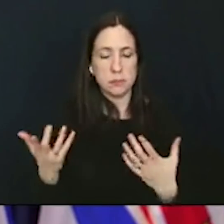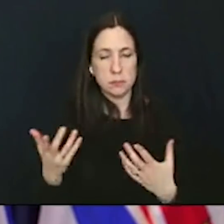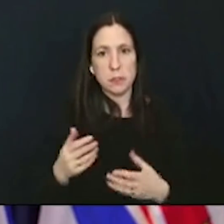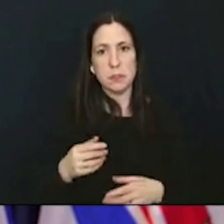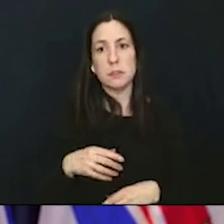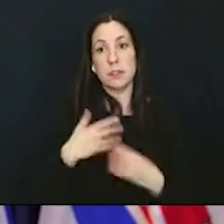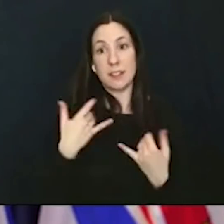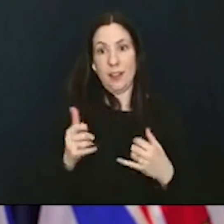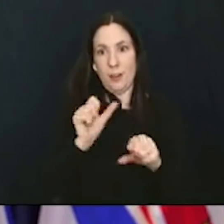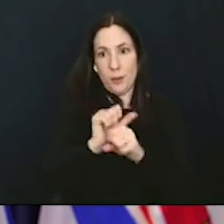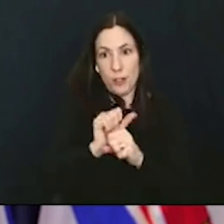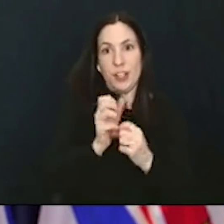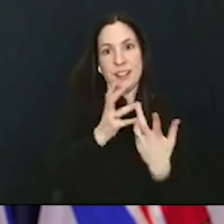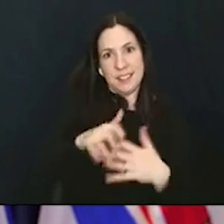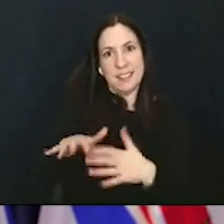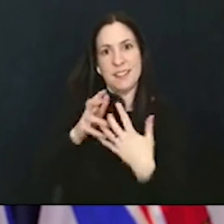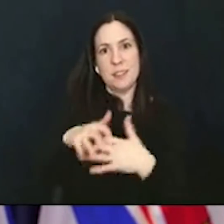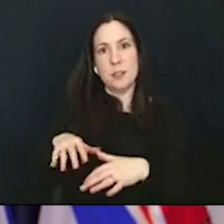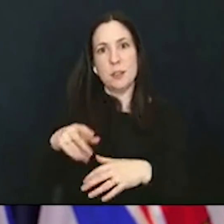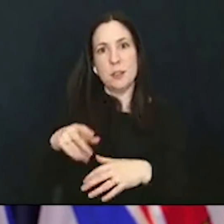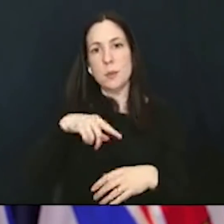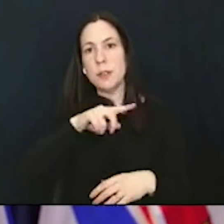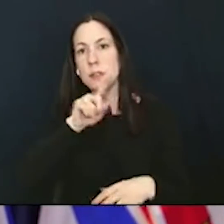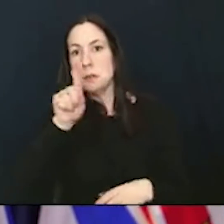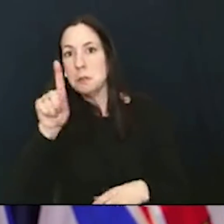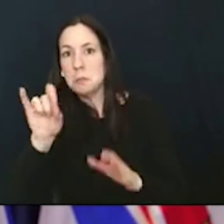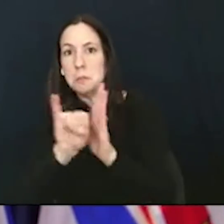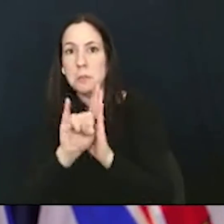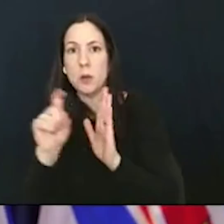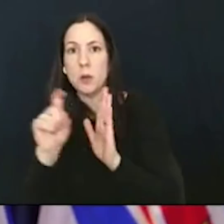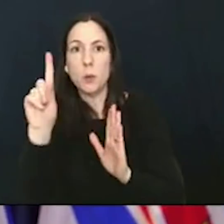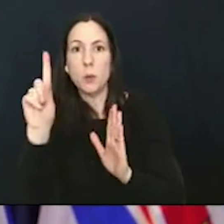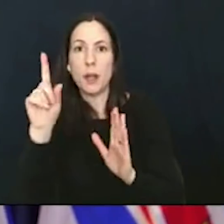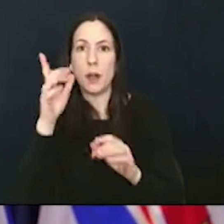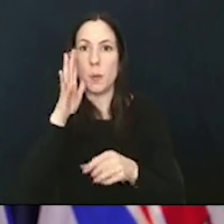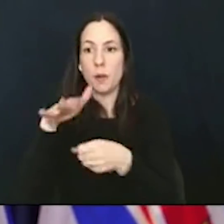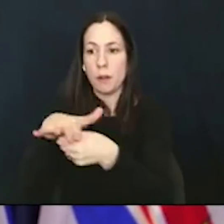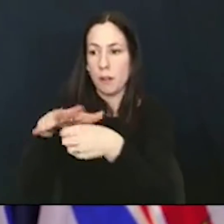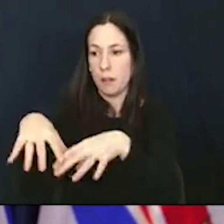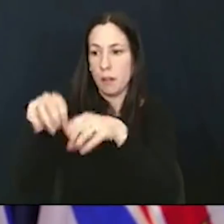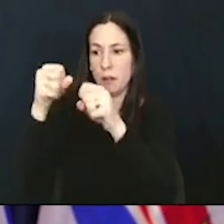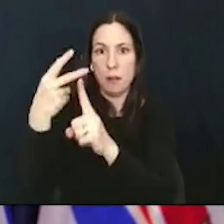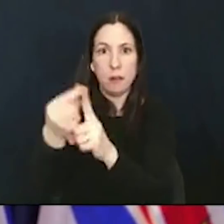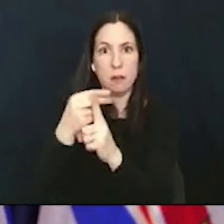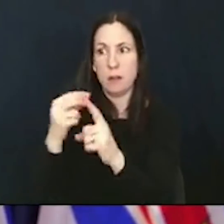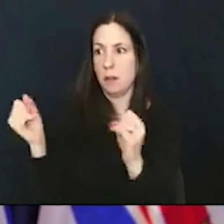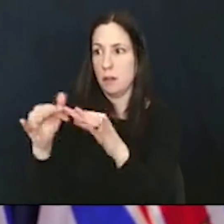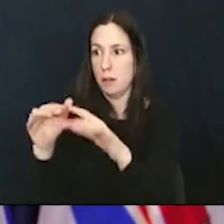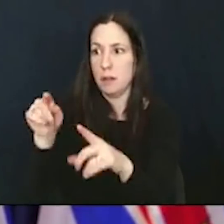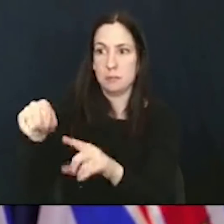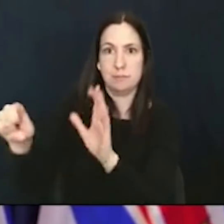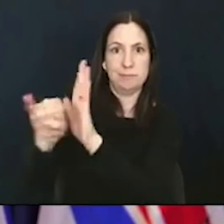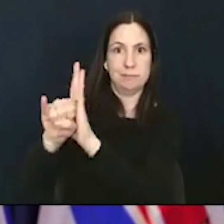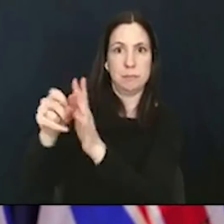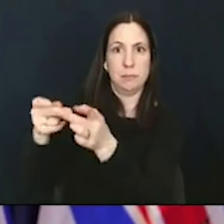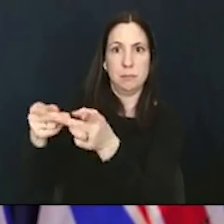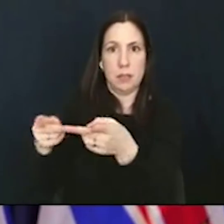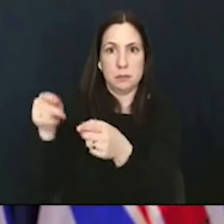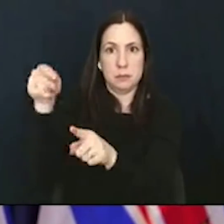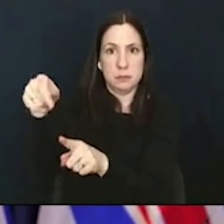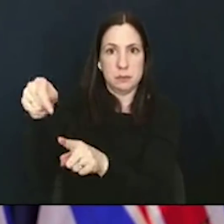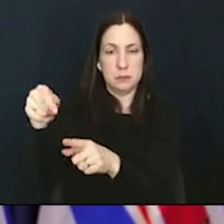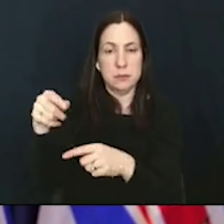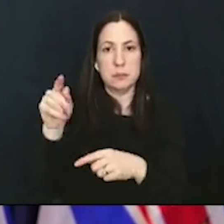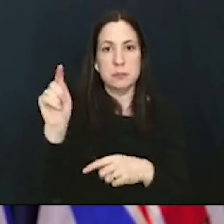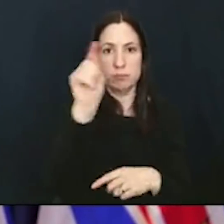being done now to prepare for that. We're identifying the sites, and over the next number of days, you'll hear from different municipalities who've identified particular sites. I